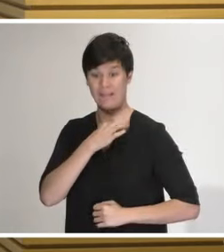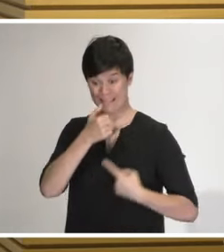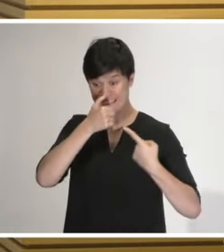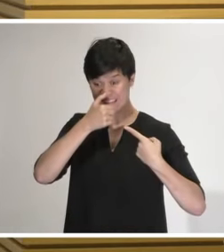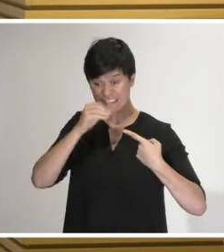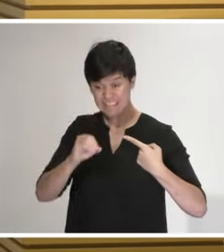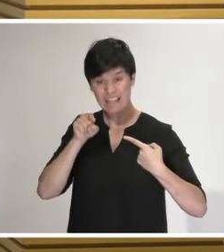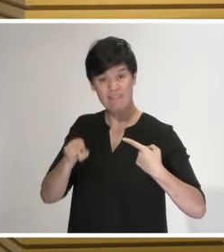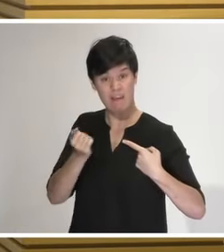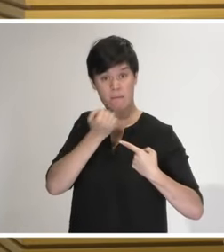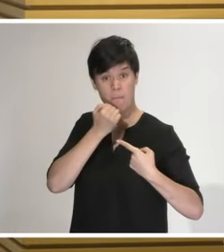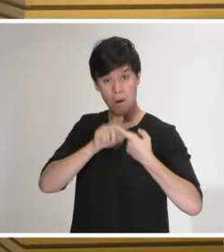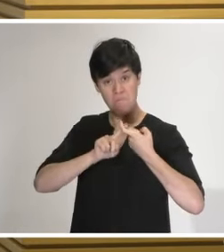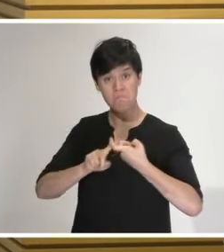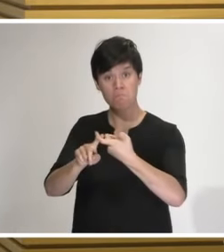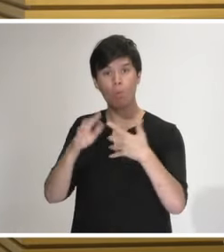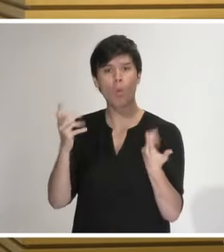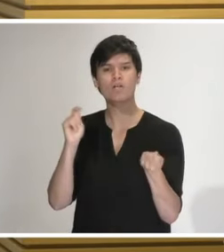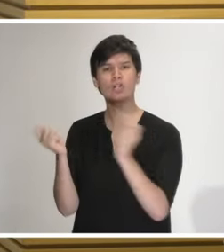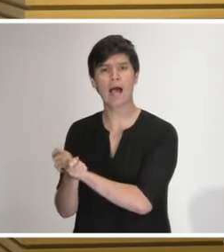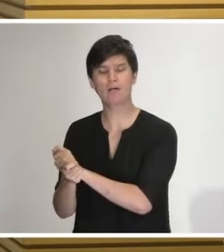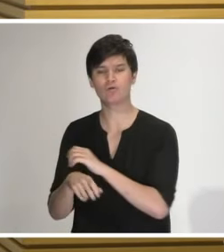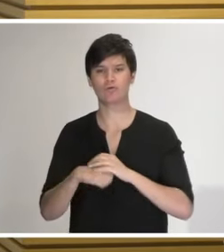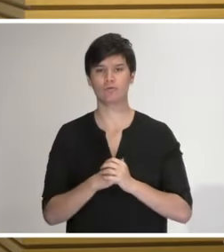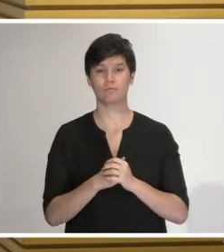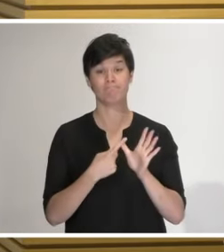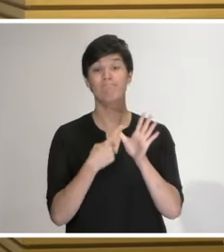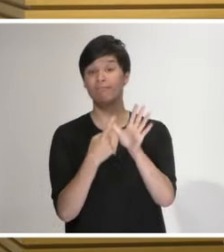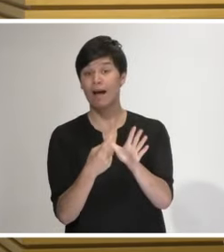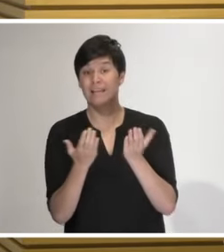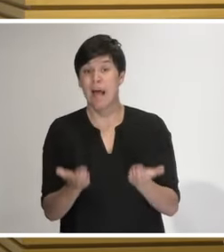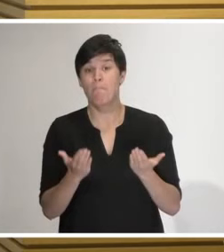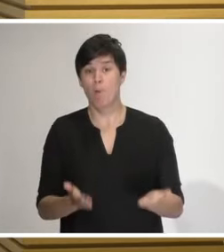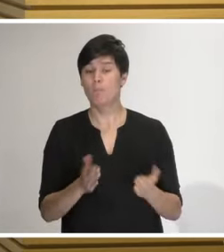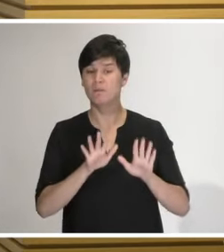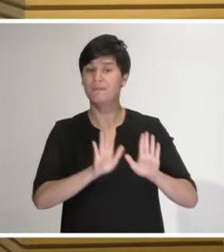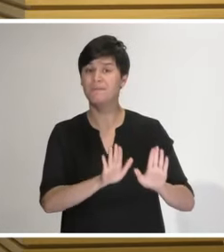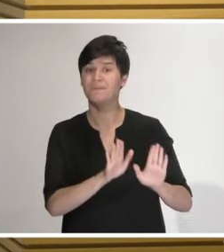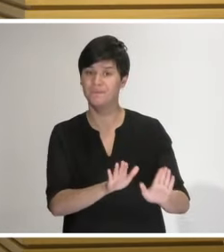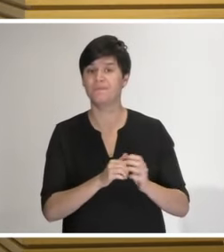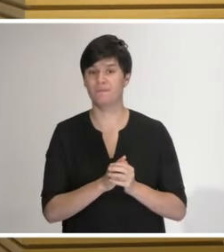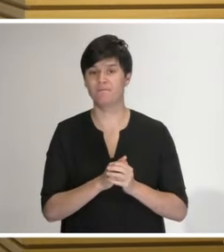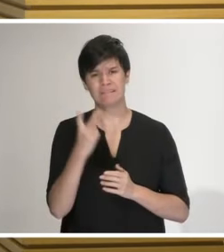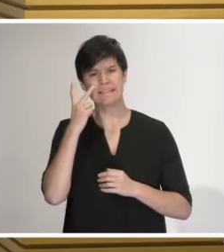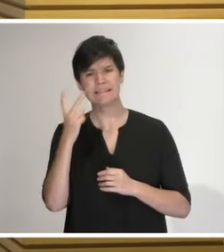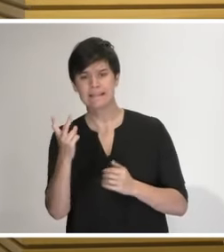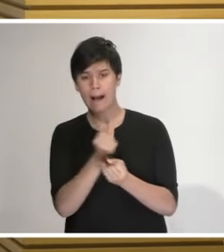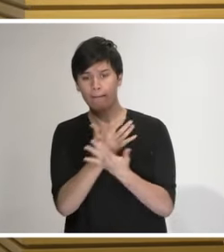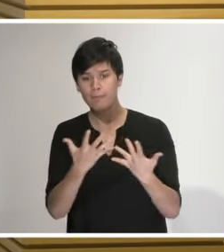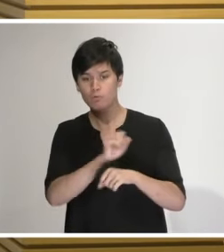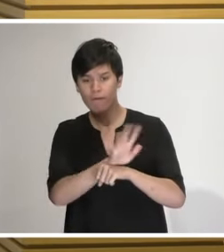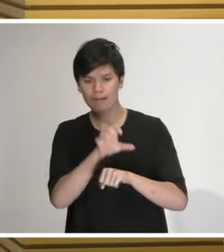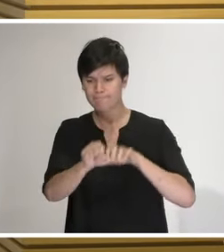think about that yet, and we're seeing, as we just talked about, that actually the number of cases does seem to be levelling off. We have been right from early